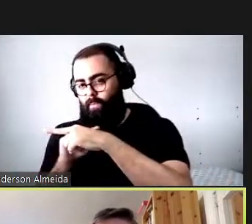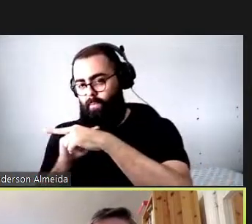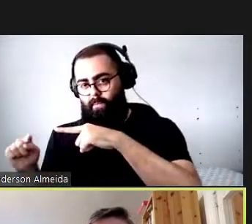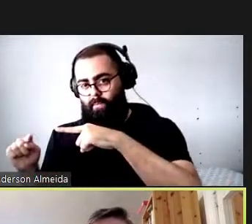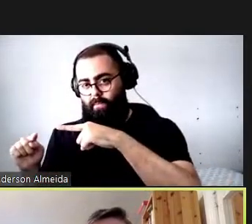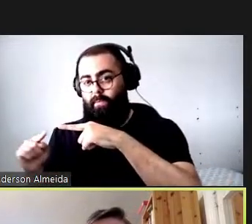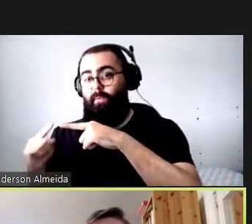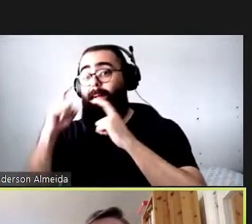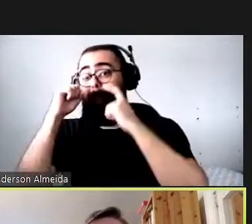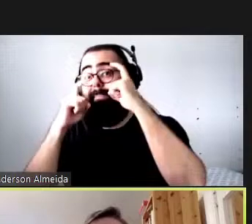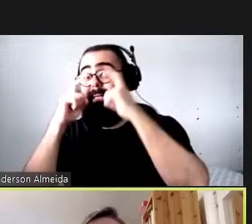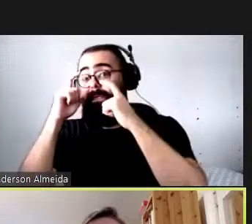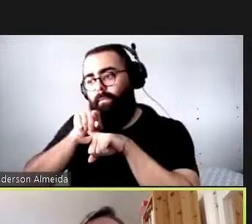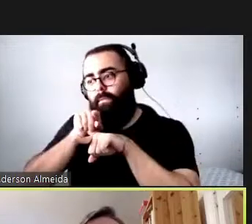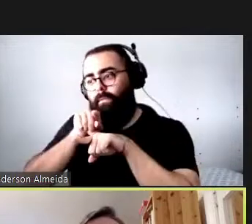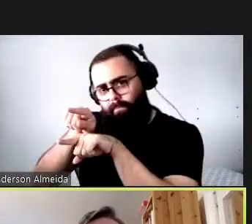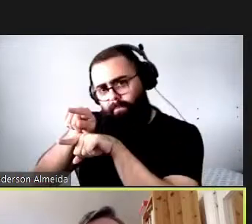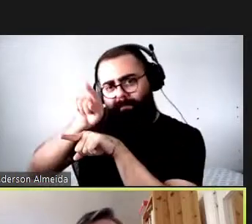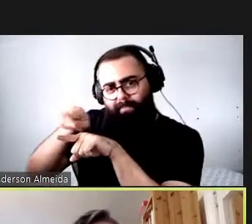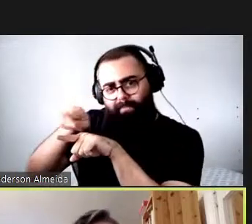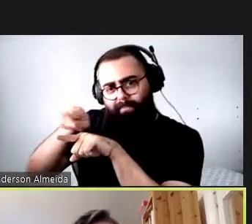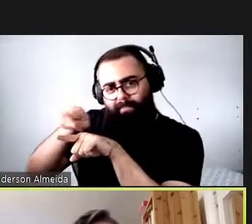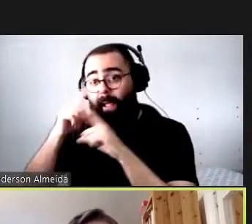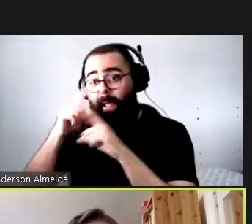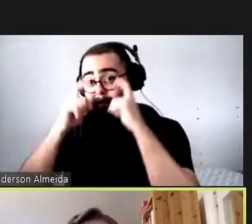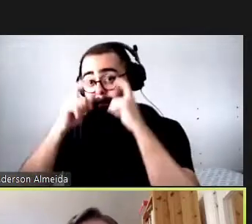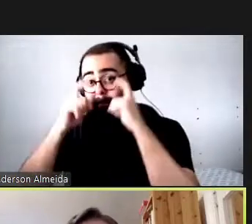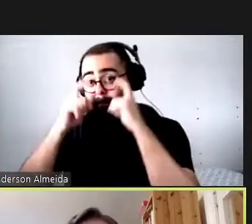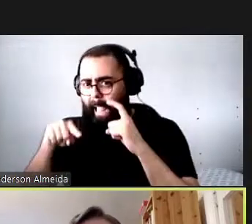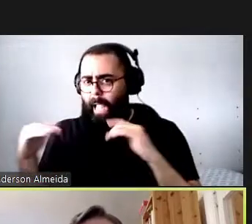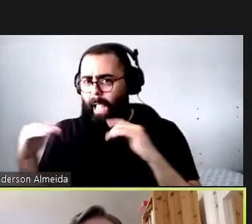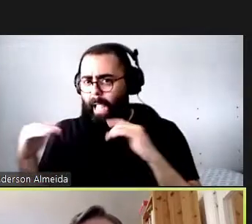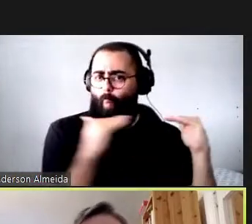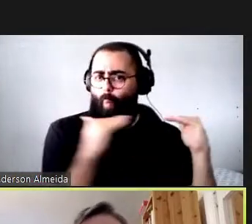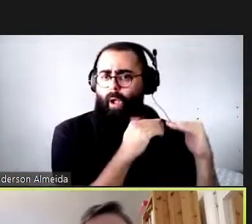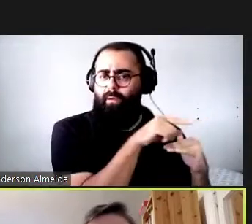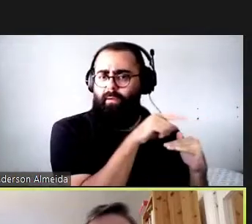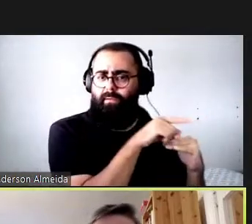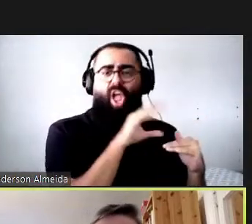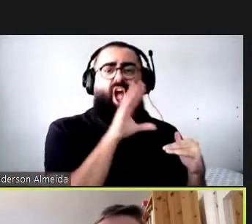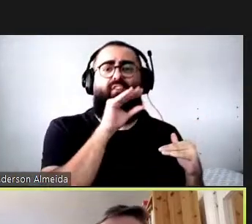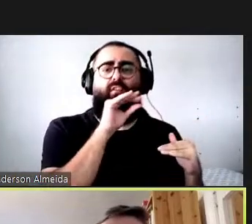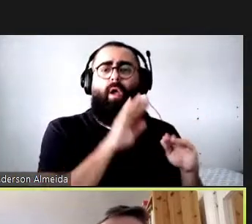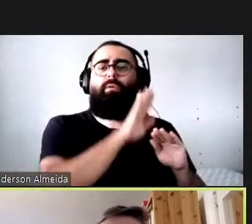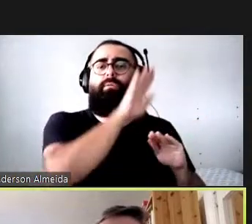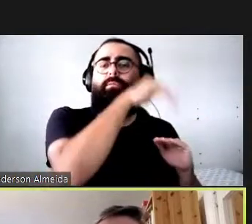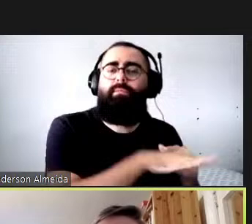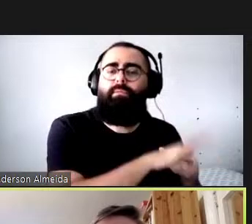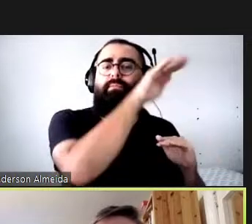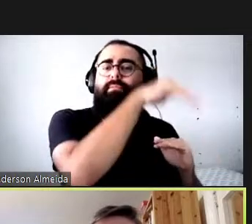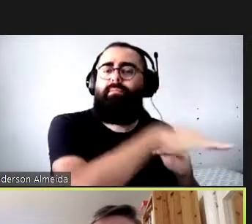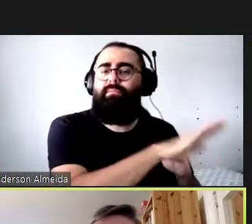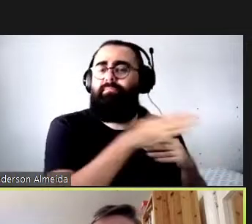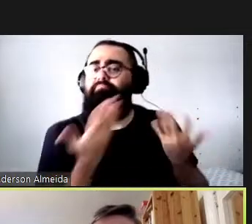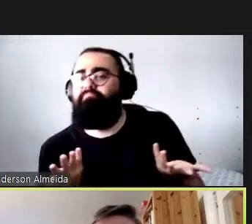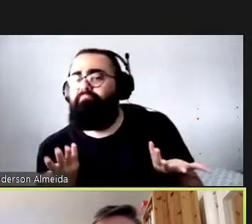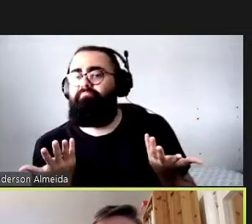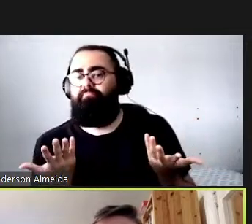is equivalent to the segmental structure. In reality, I think it's more complicated than